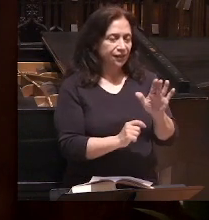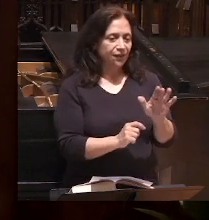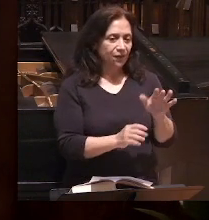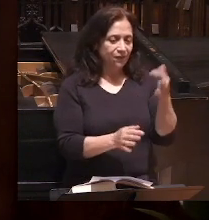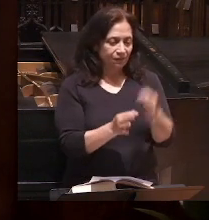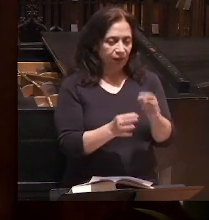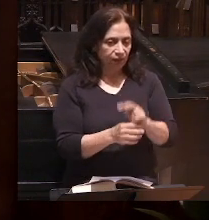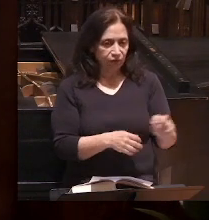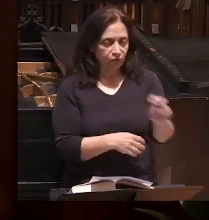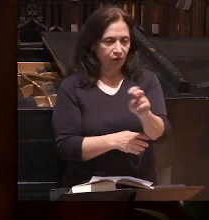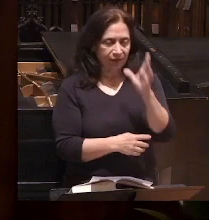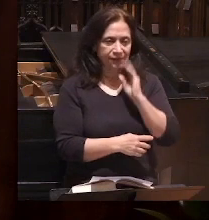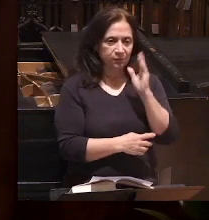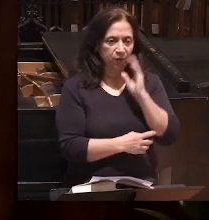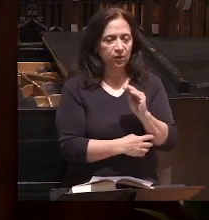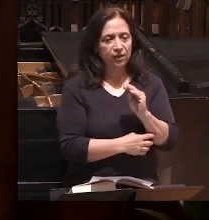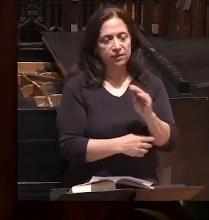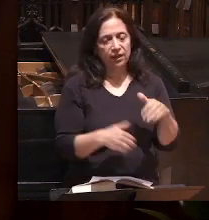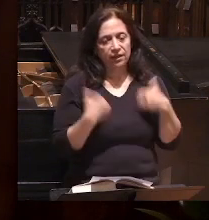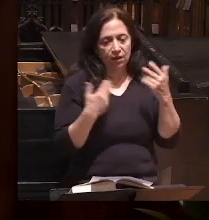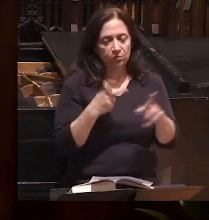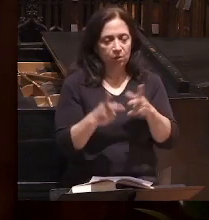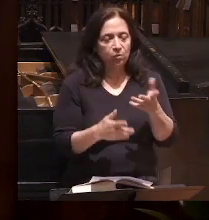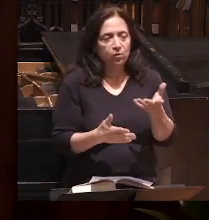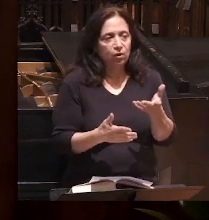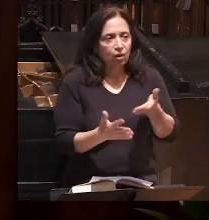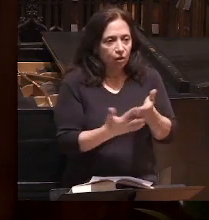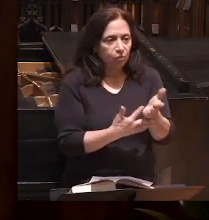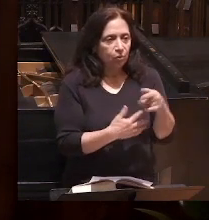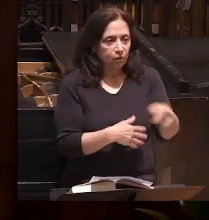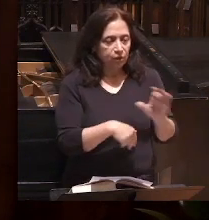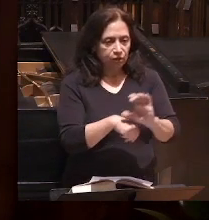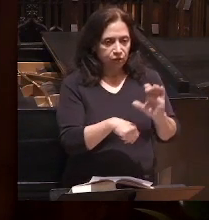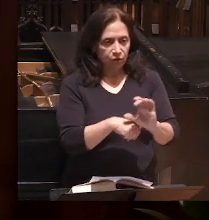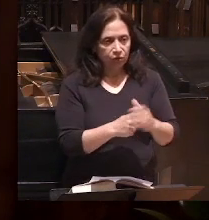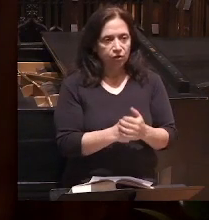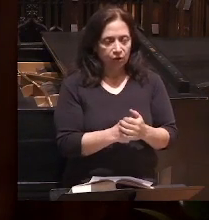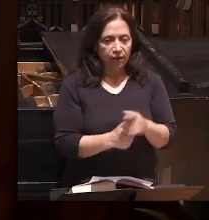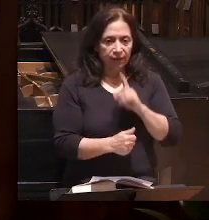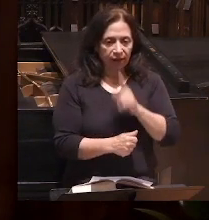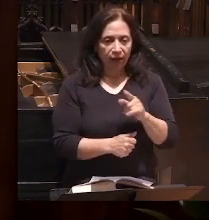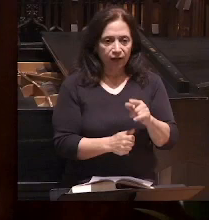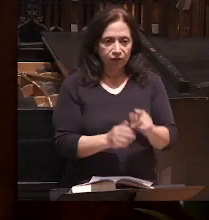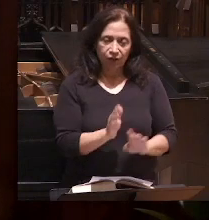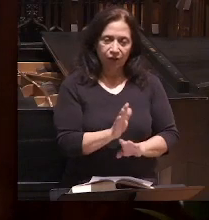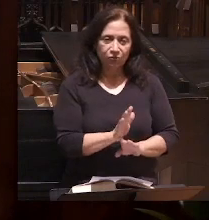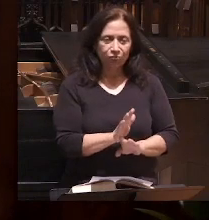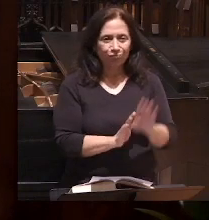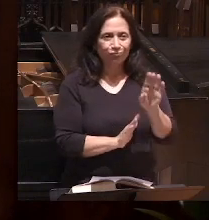journeys. The experiences that young people have through this church, they actually grow